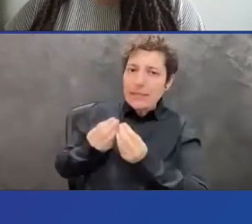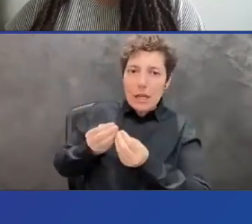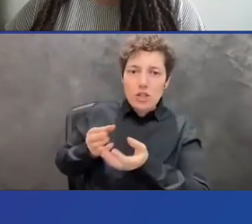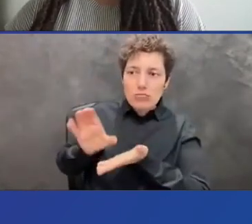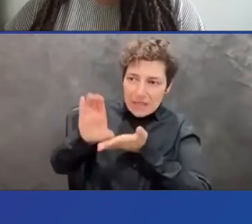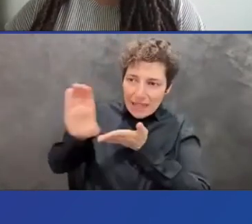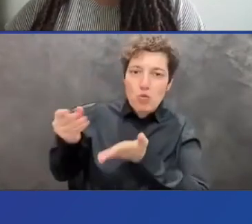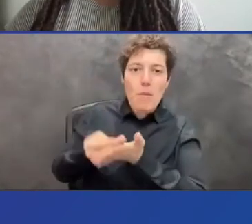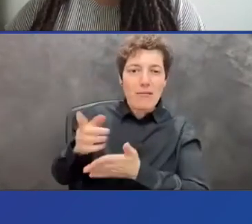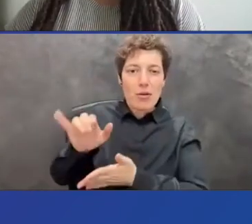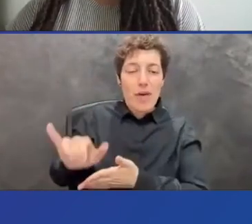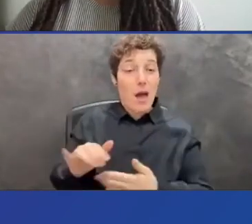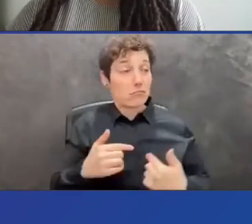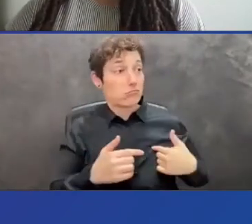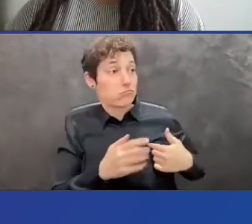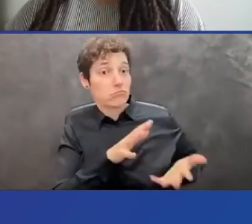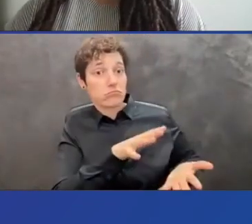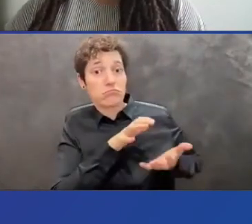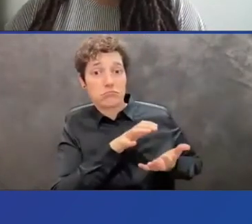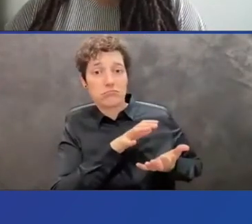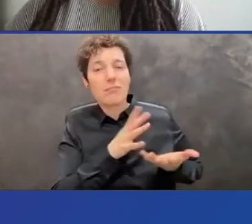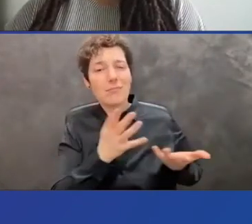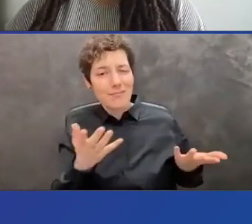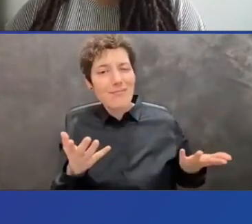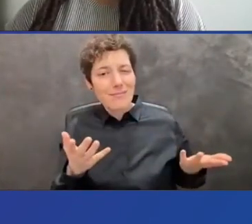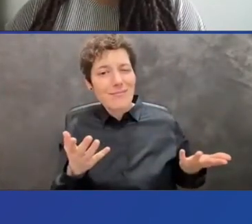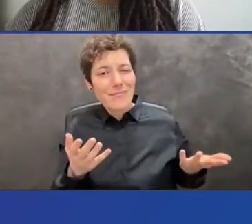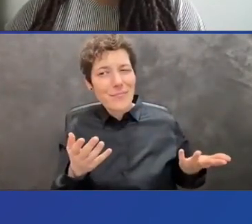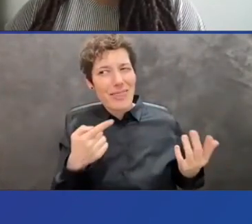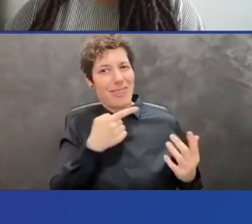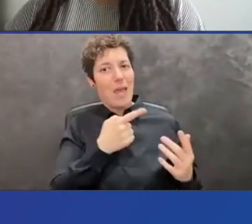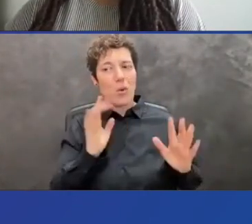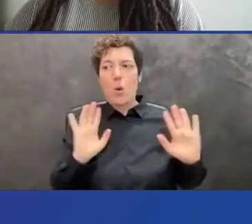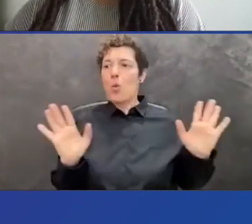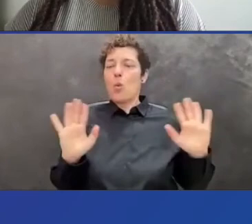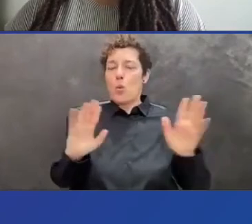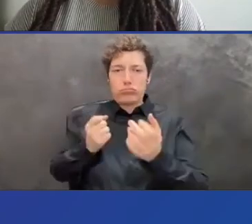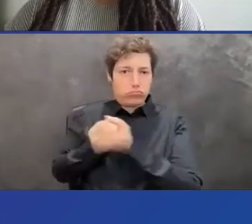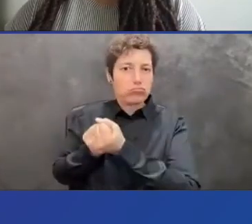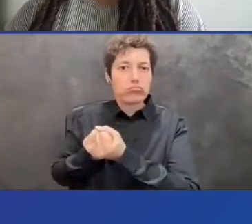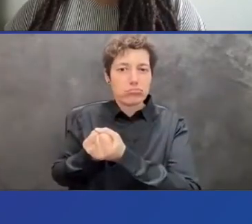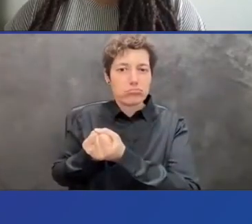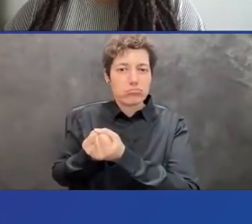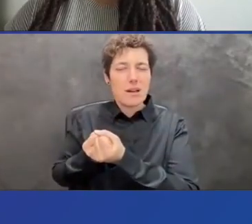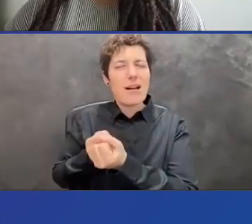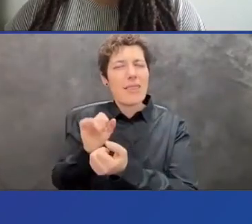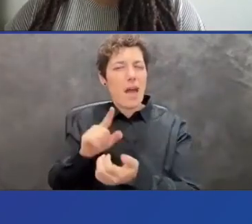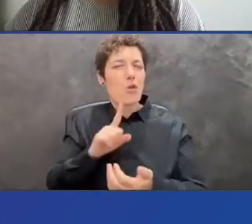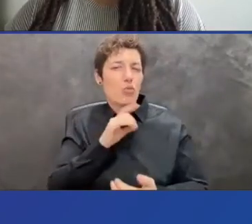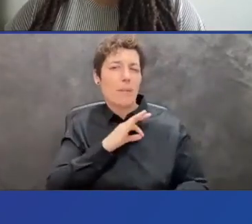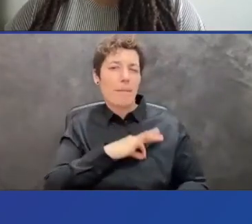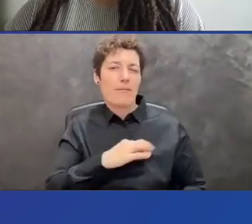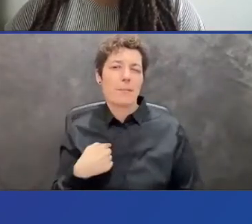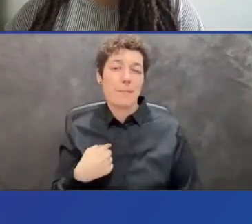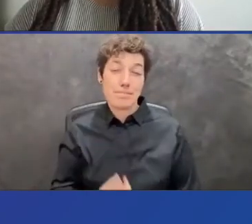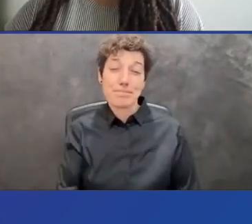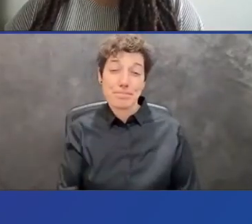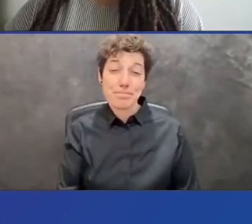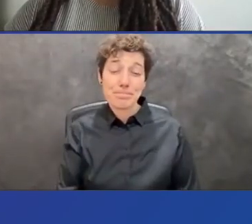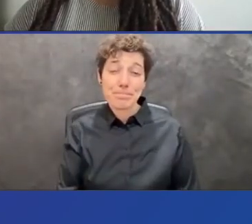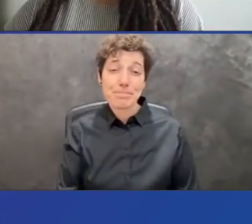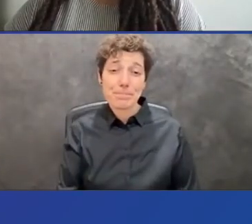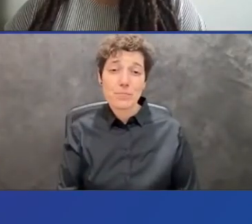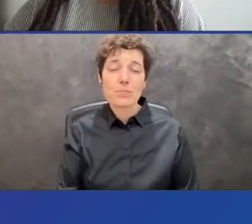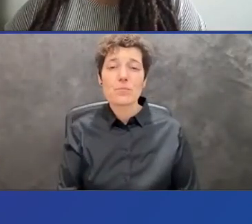things and provide that support with you. We need to. So that was really helpful. So there are some